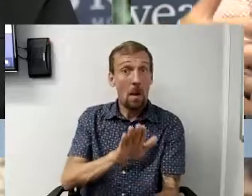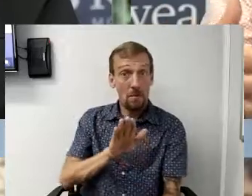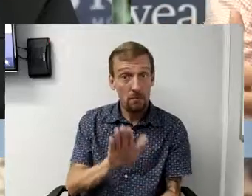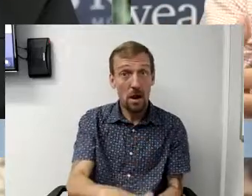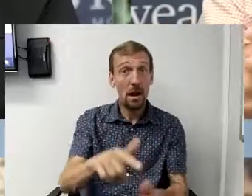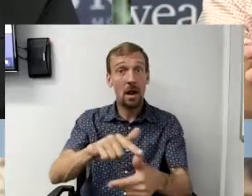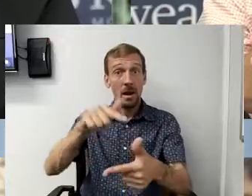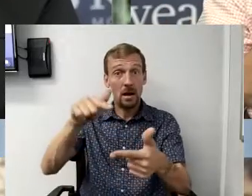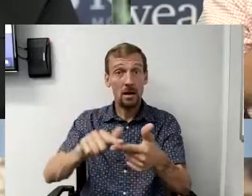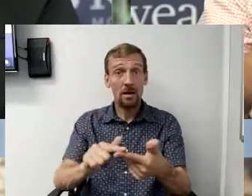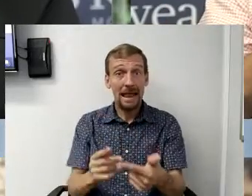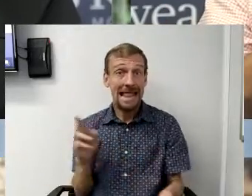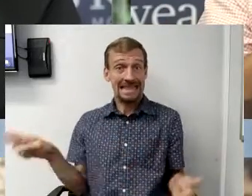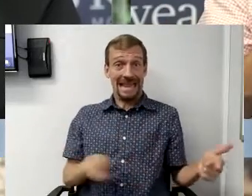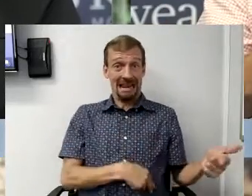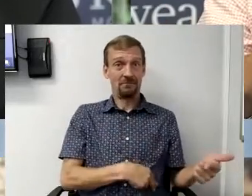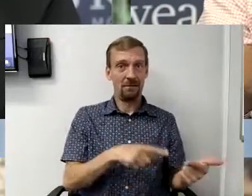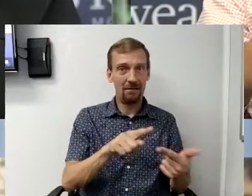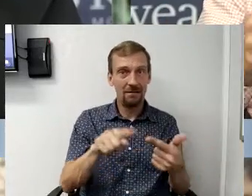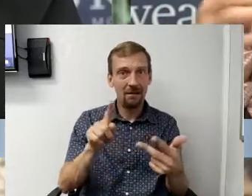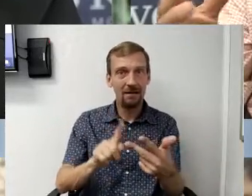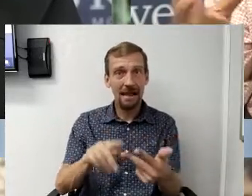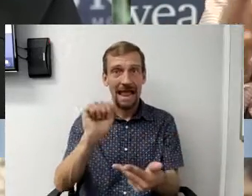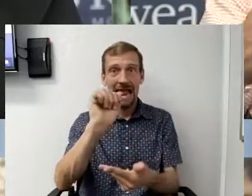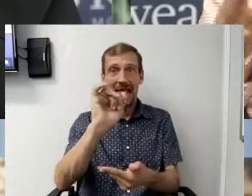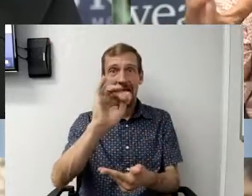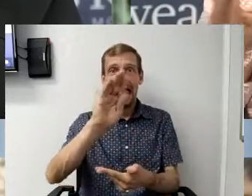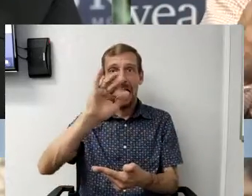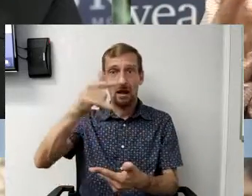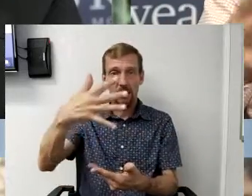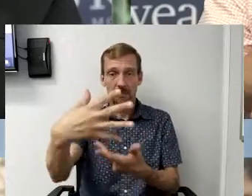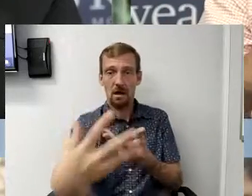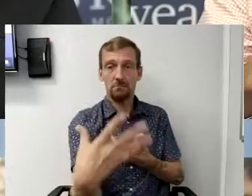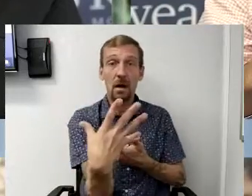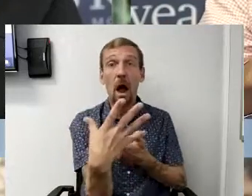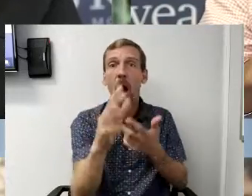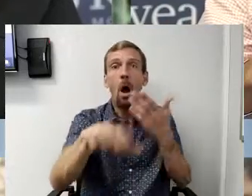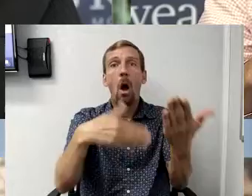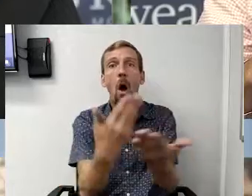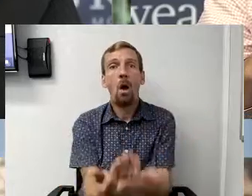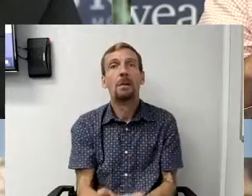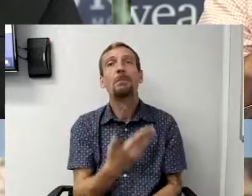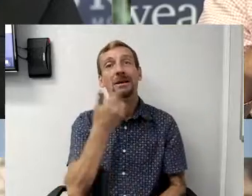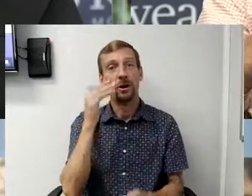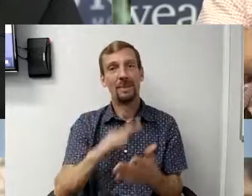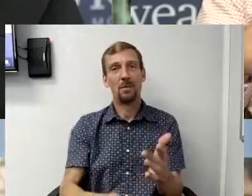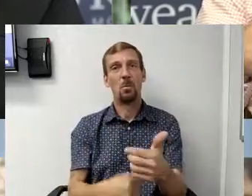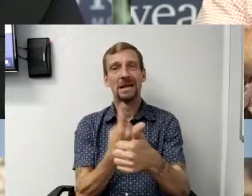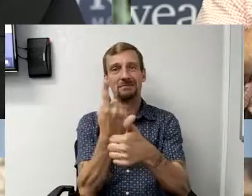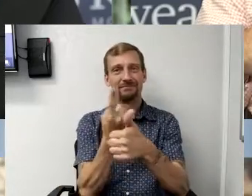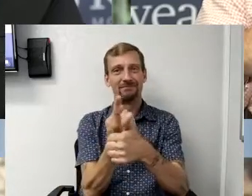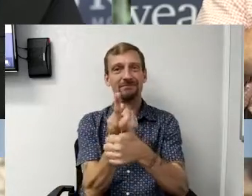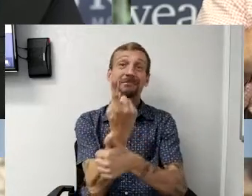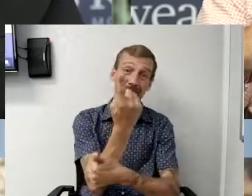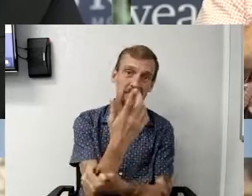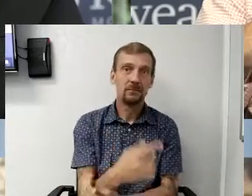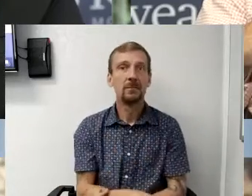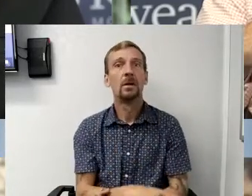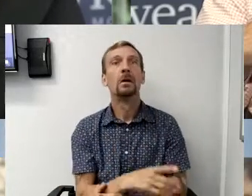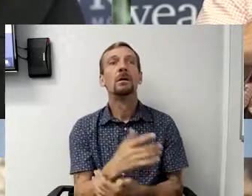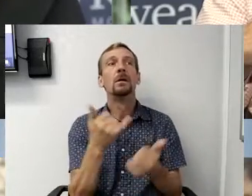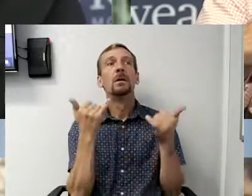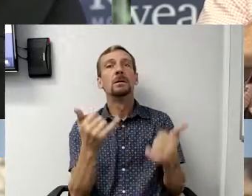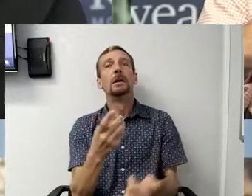of the things available to keep yourself safe, and don't skimp one way or another. Right, Yeah. okay. So the dean of